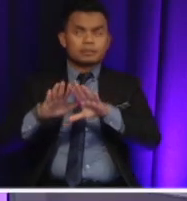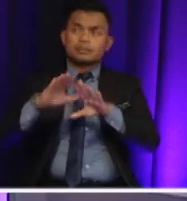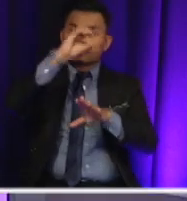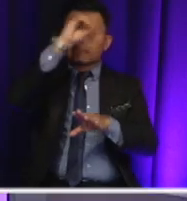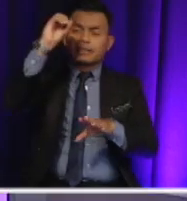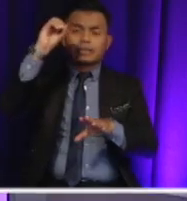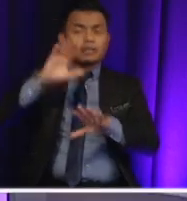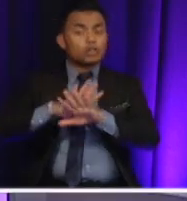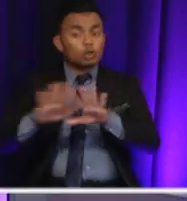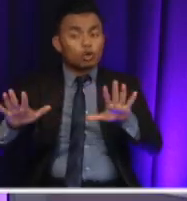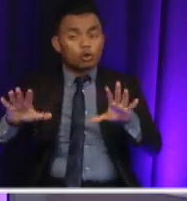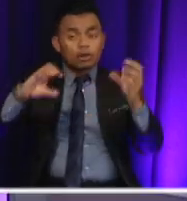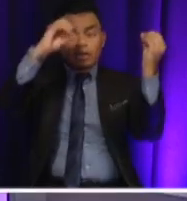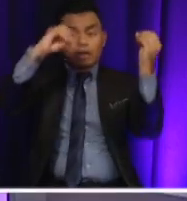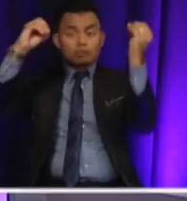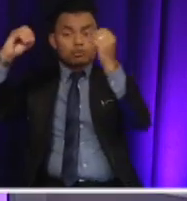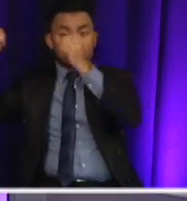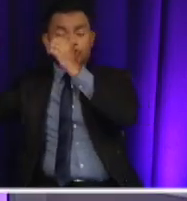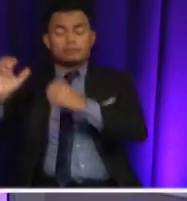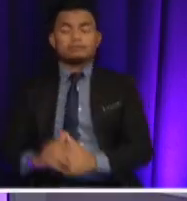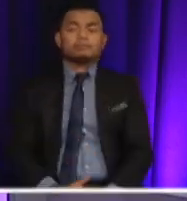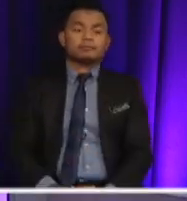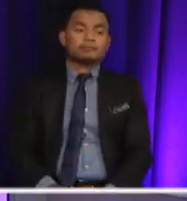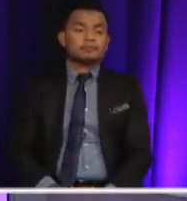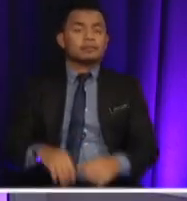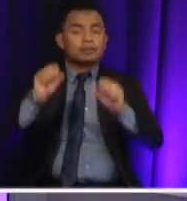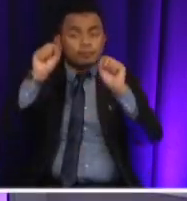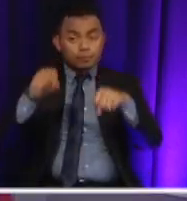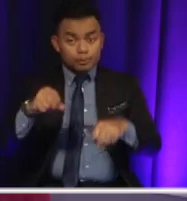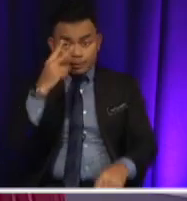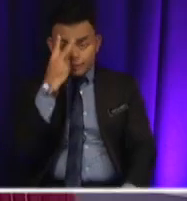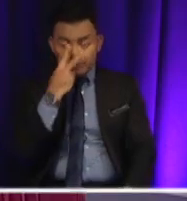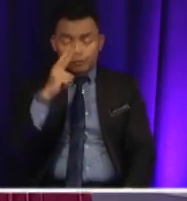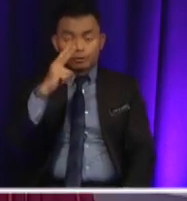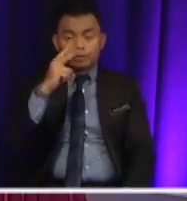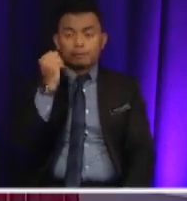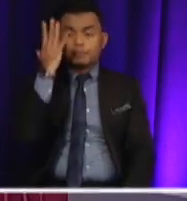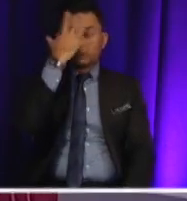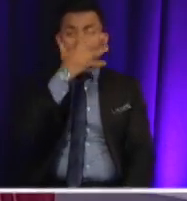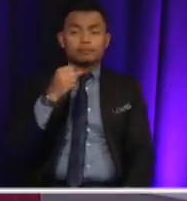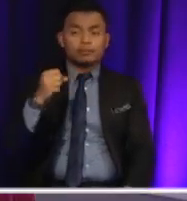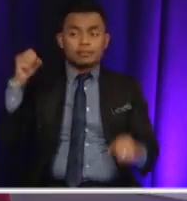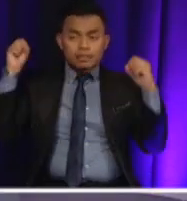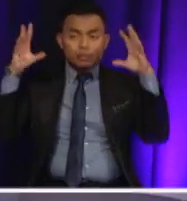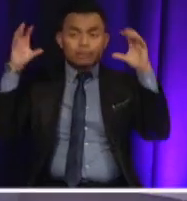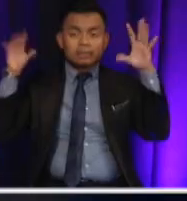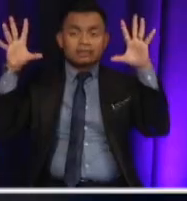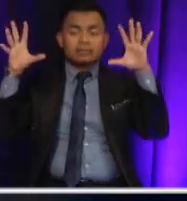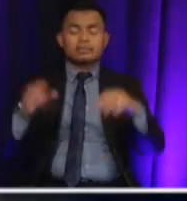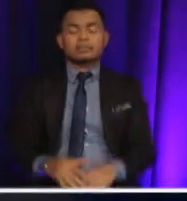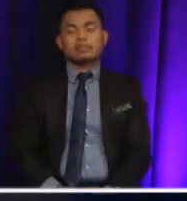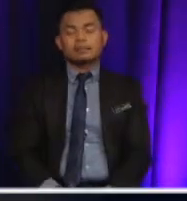is temperate and nice, and you can see the beautiful twinkling stars. All right. So they've described